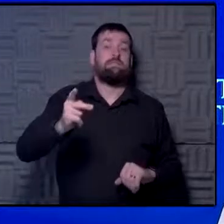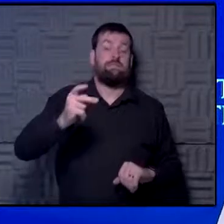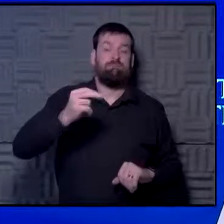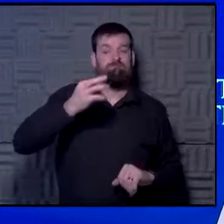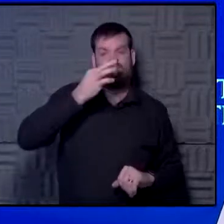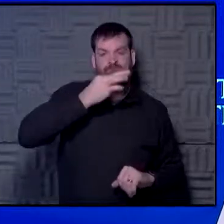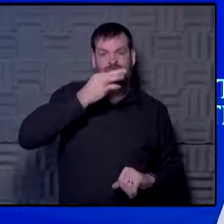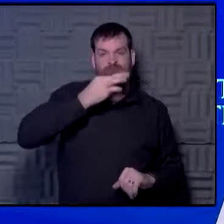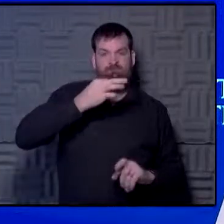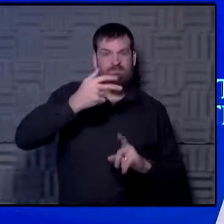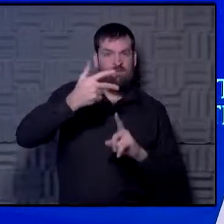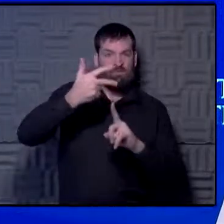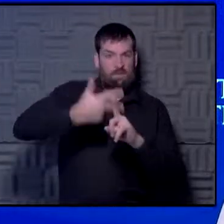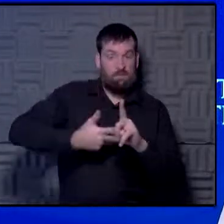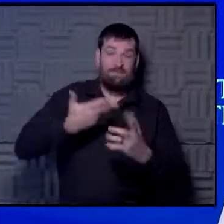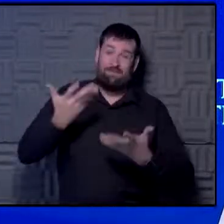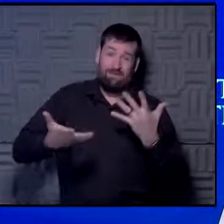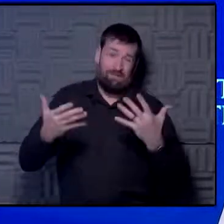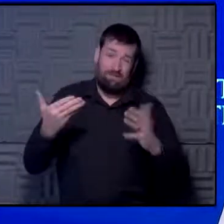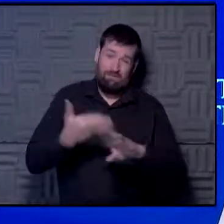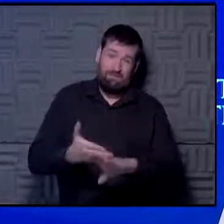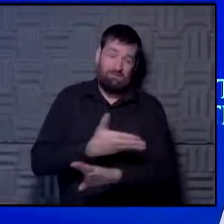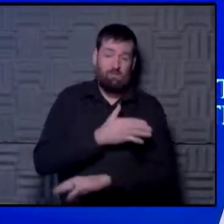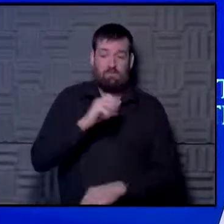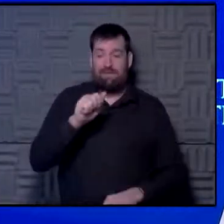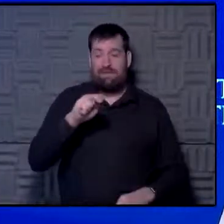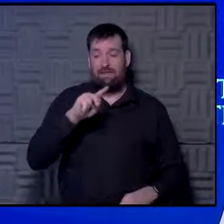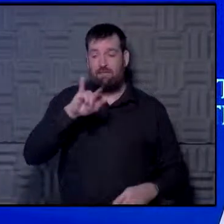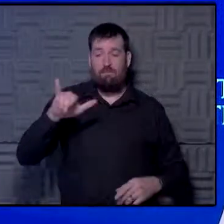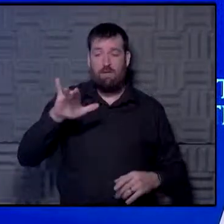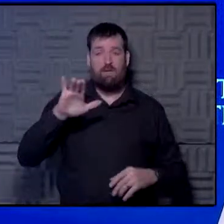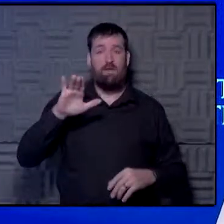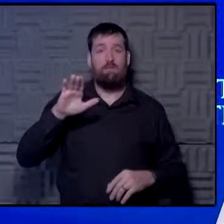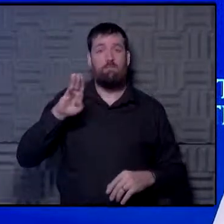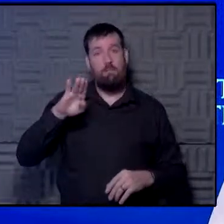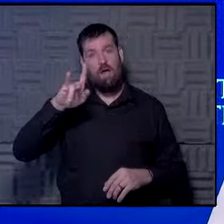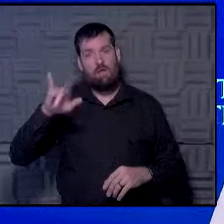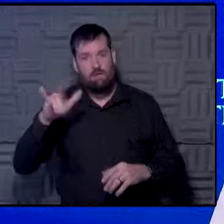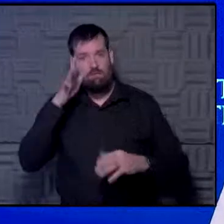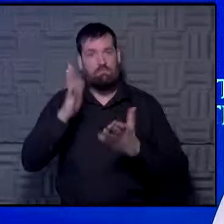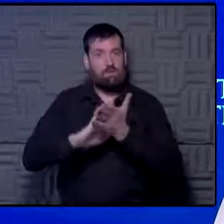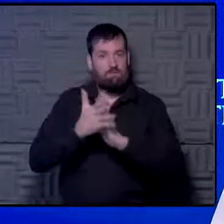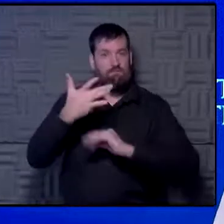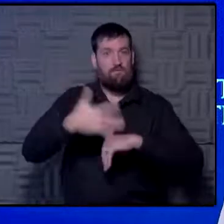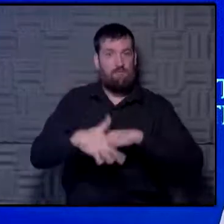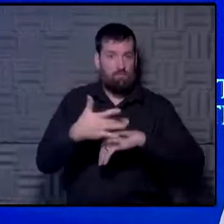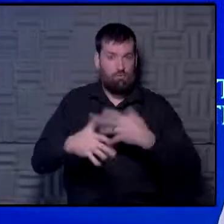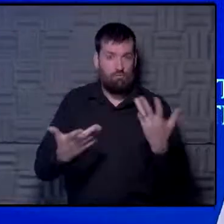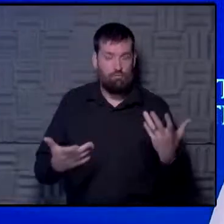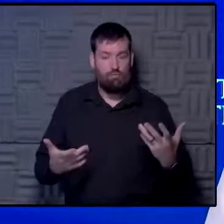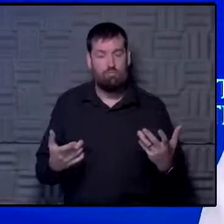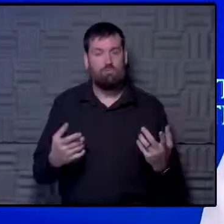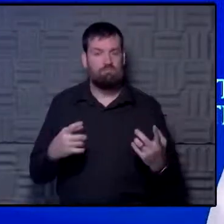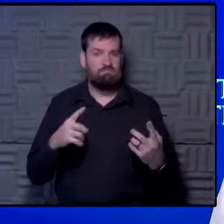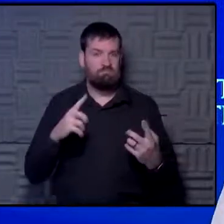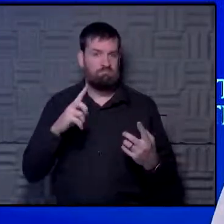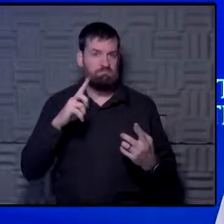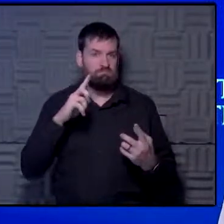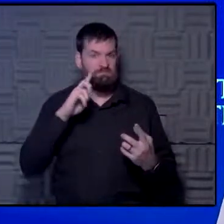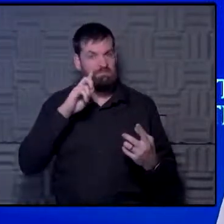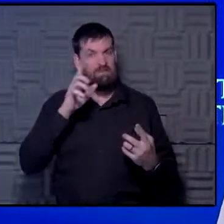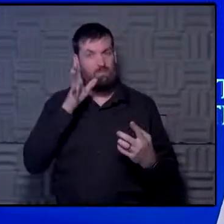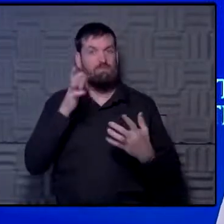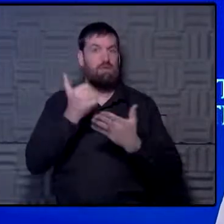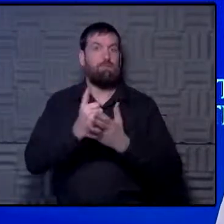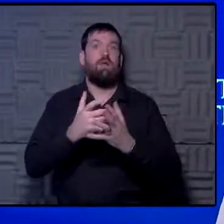3 months or so, and maybe sooner, that when those monoclonal antibody therapies start coming out to market, that I think they're going to